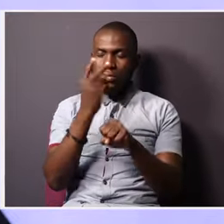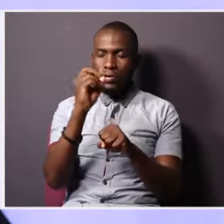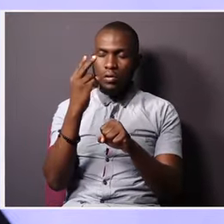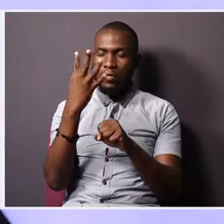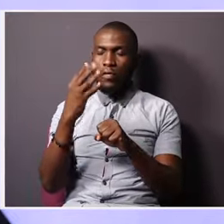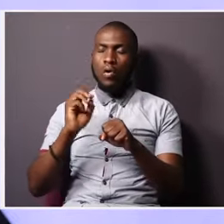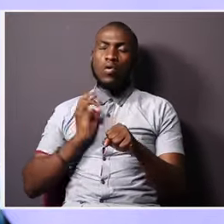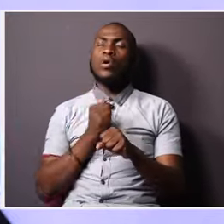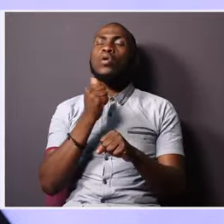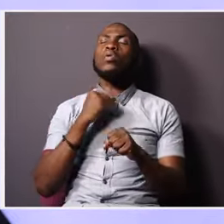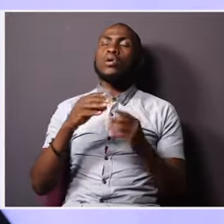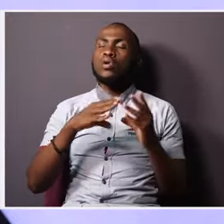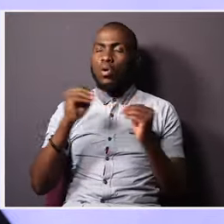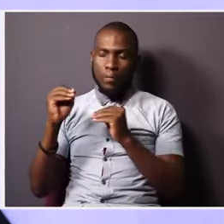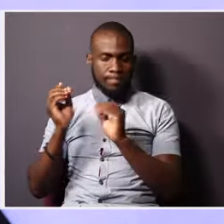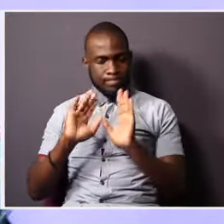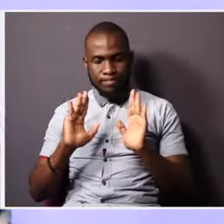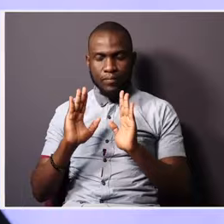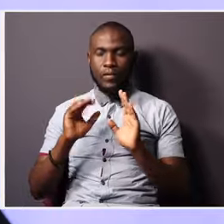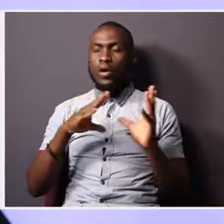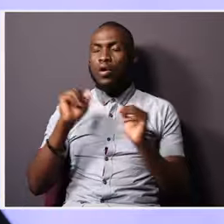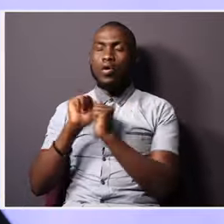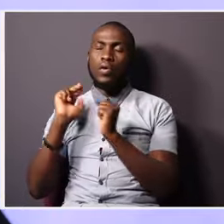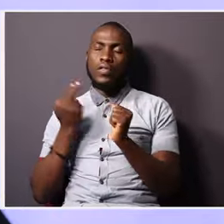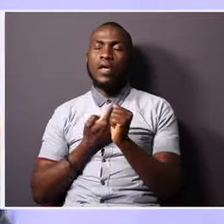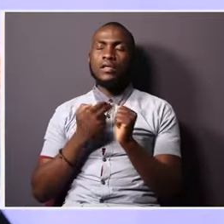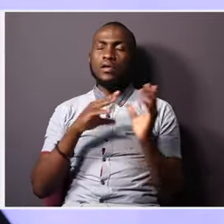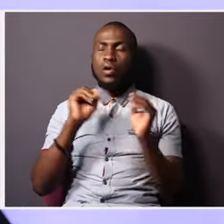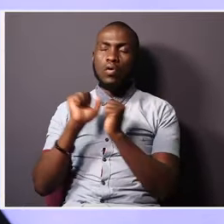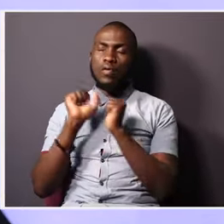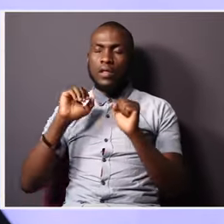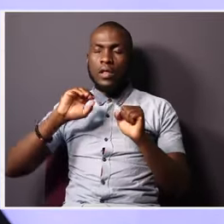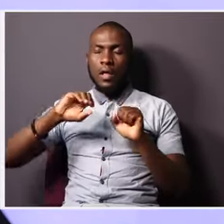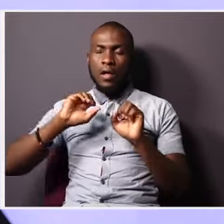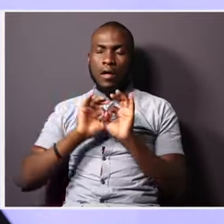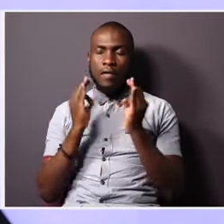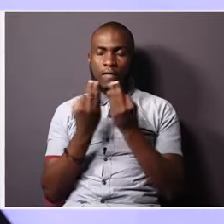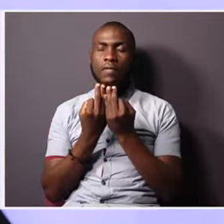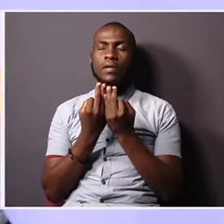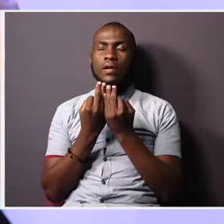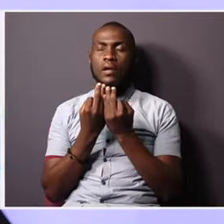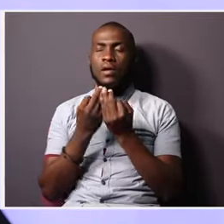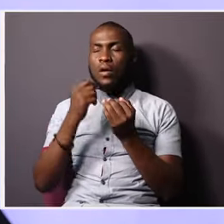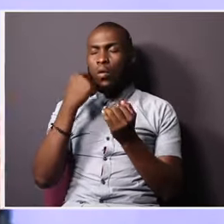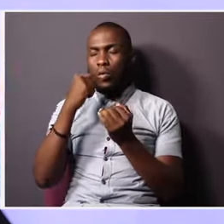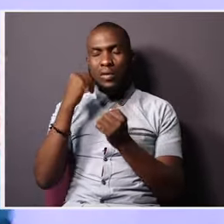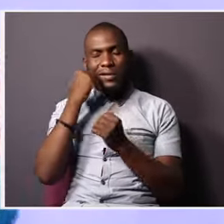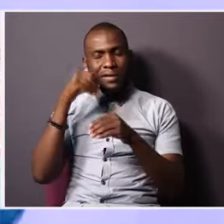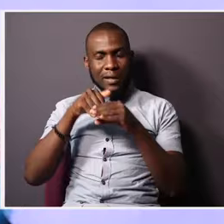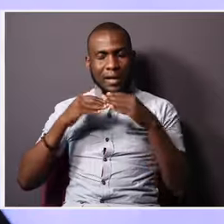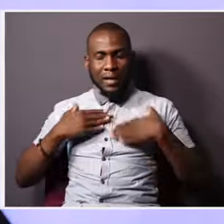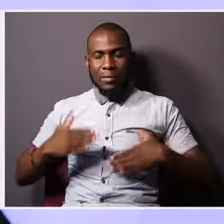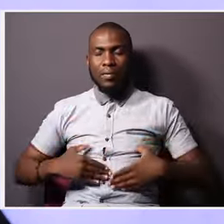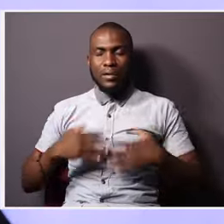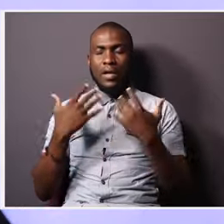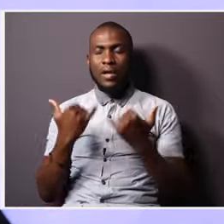go, O Lord. So Lord, go with us. Go with our families. Lord, strengthen us. Father God, for those who are sick in their body